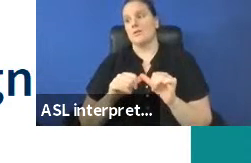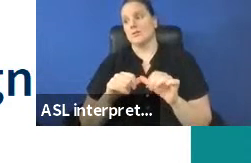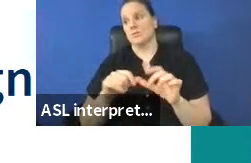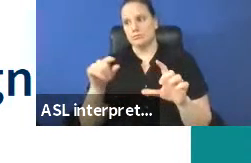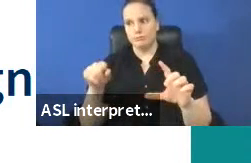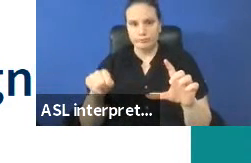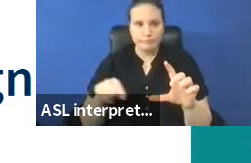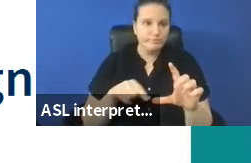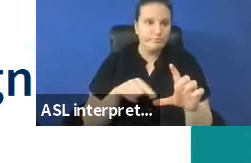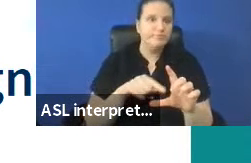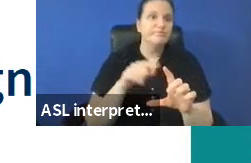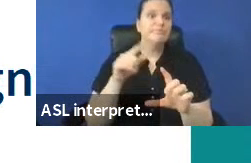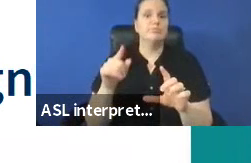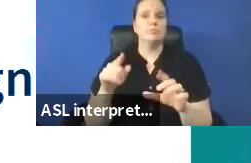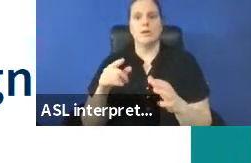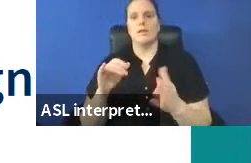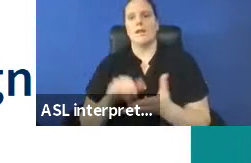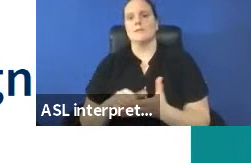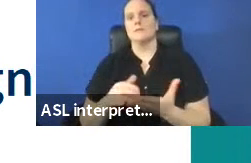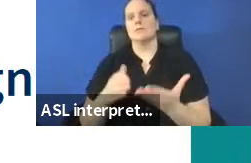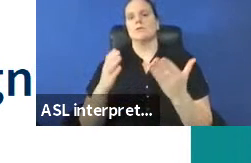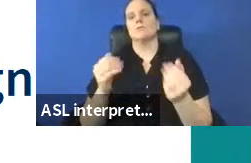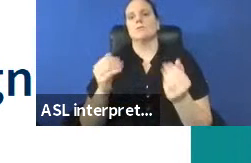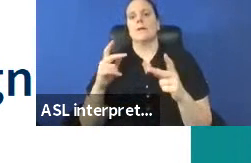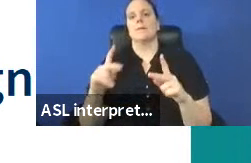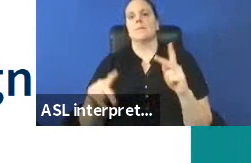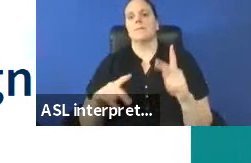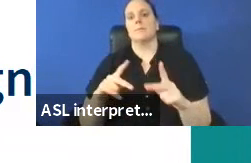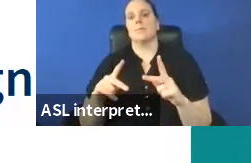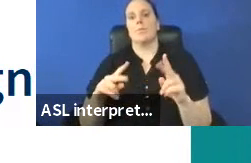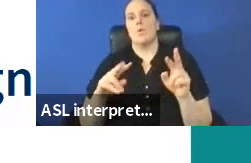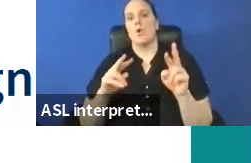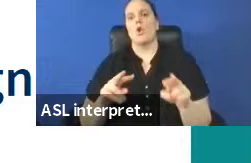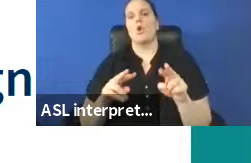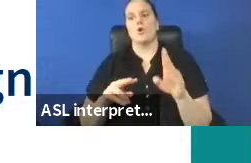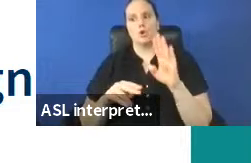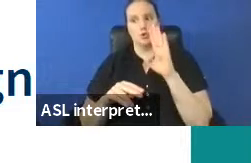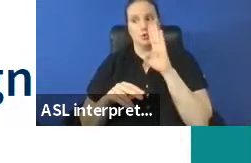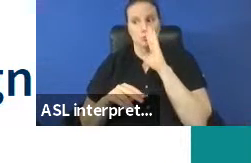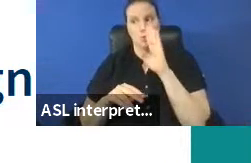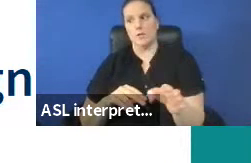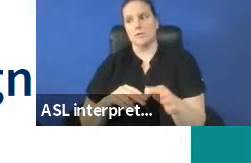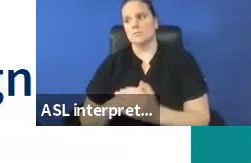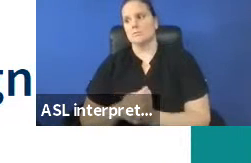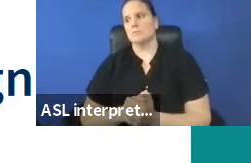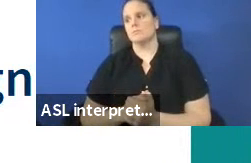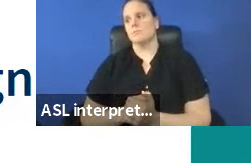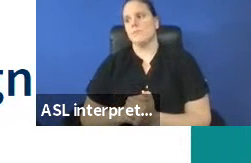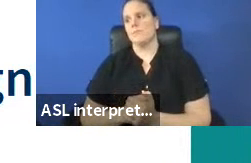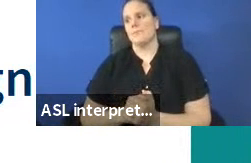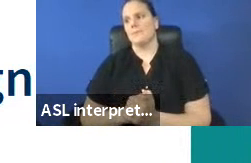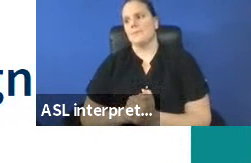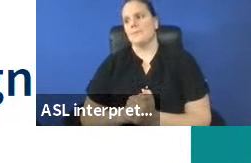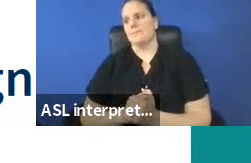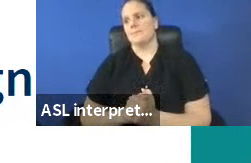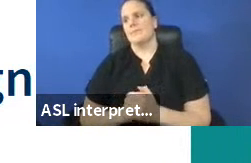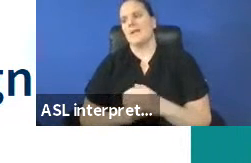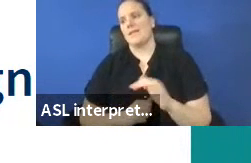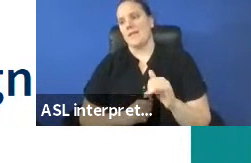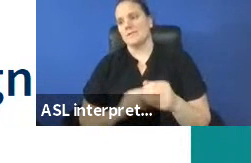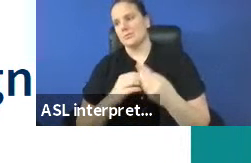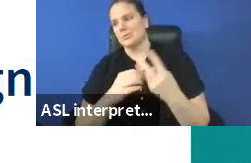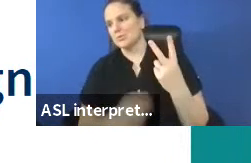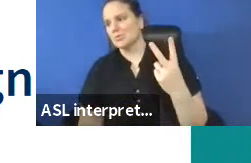nature of it. And it's been suggested by many that we look at a straight alignment. And so that is option 2. It is